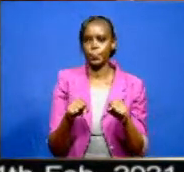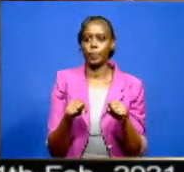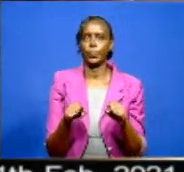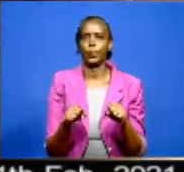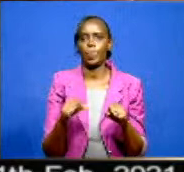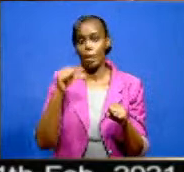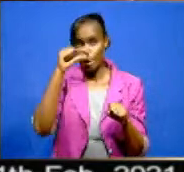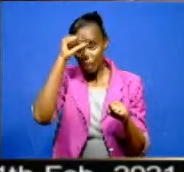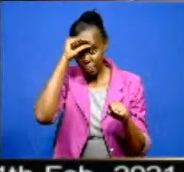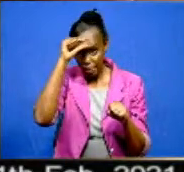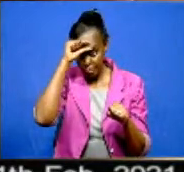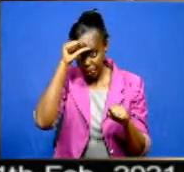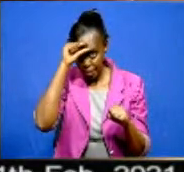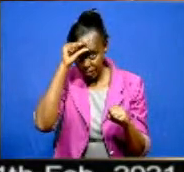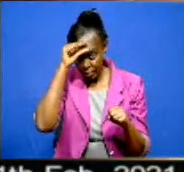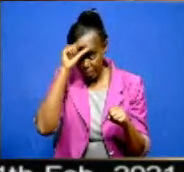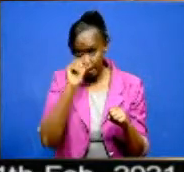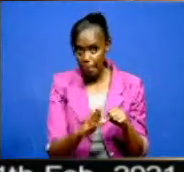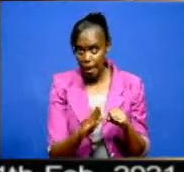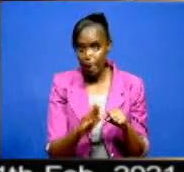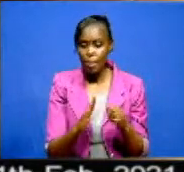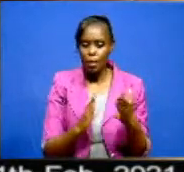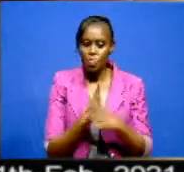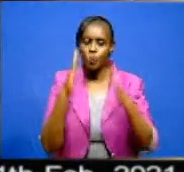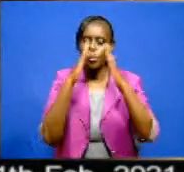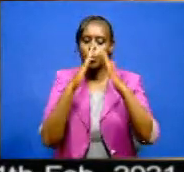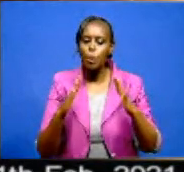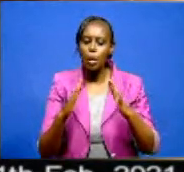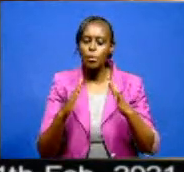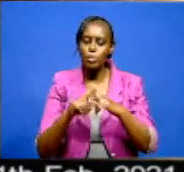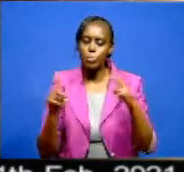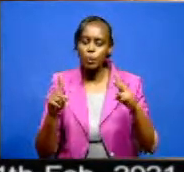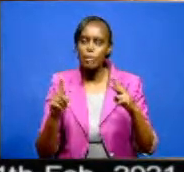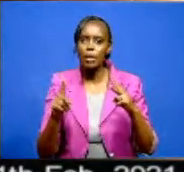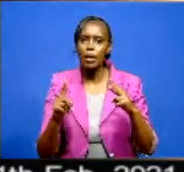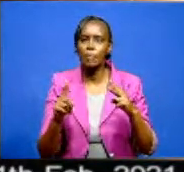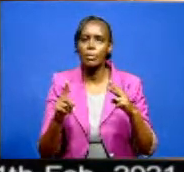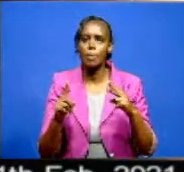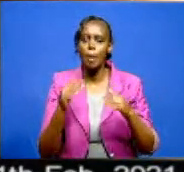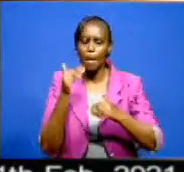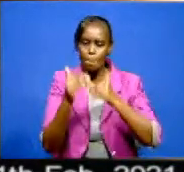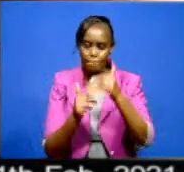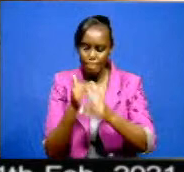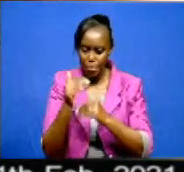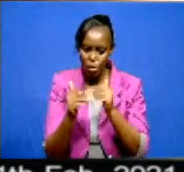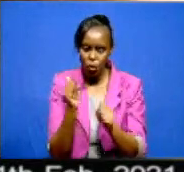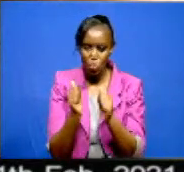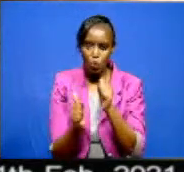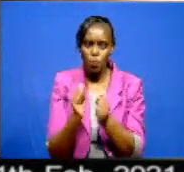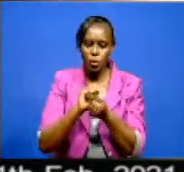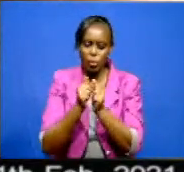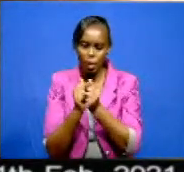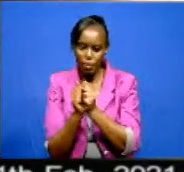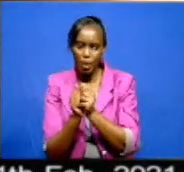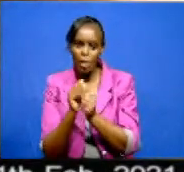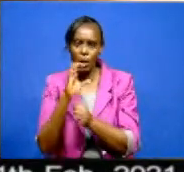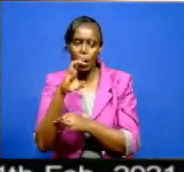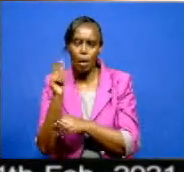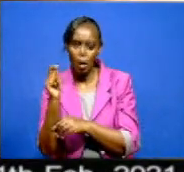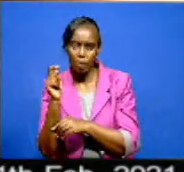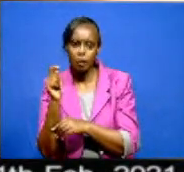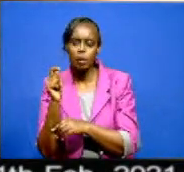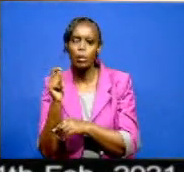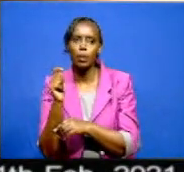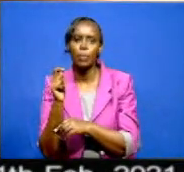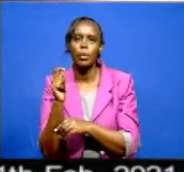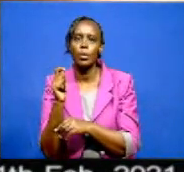the government, through this House, to initiate legislative processes that will amend the Wildlife Act that's